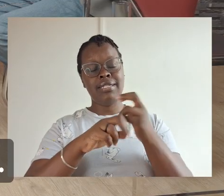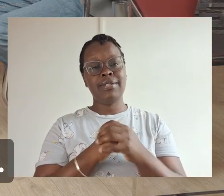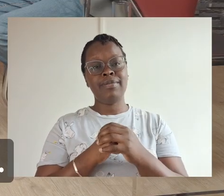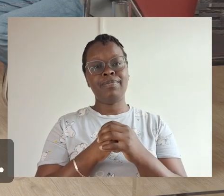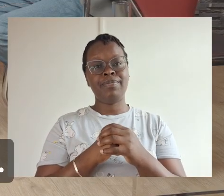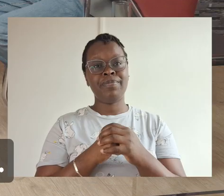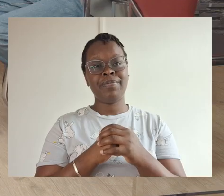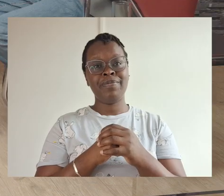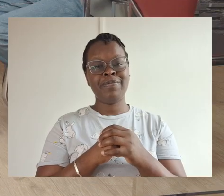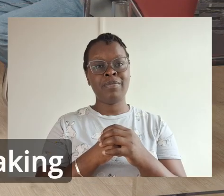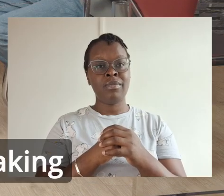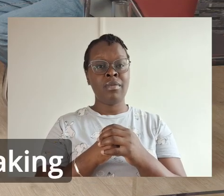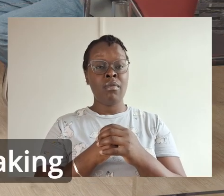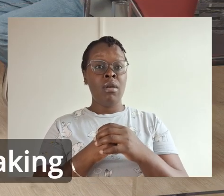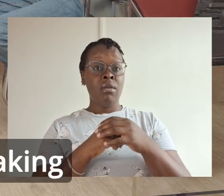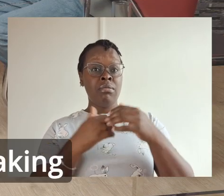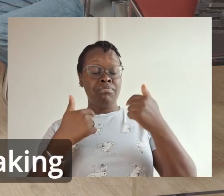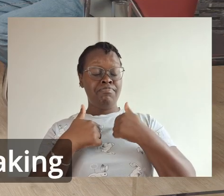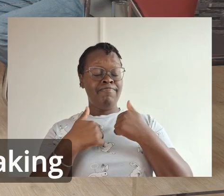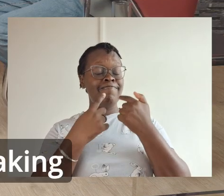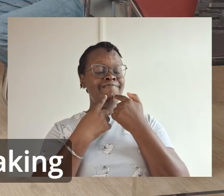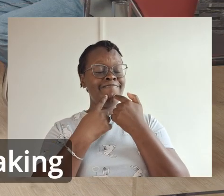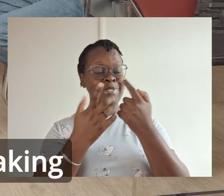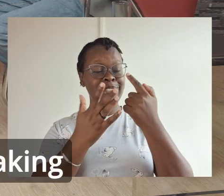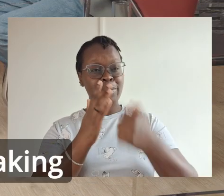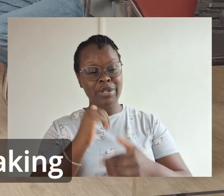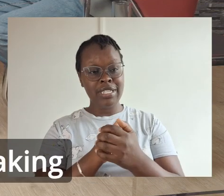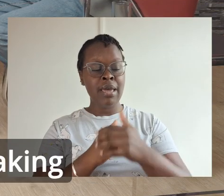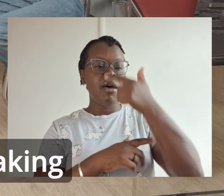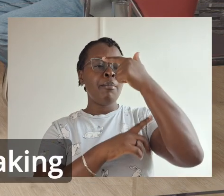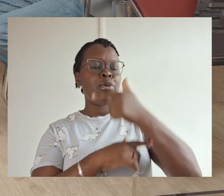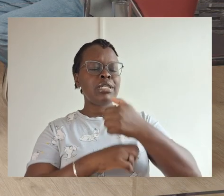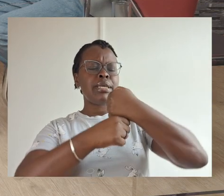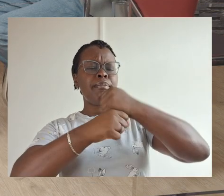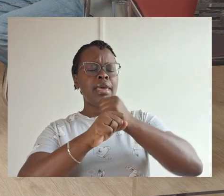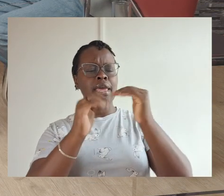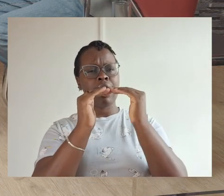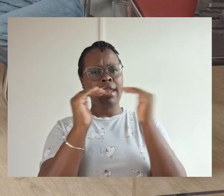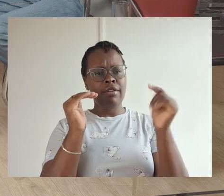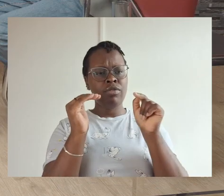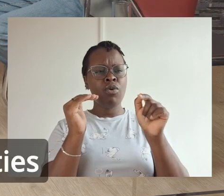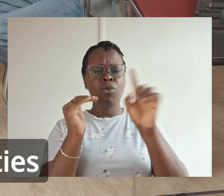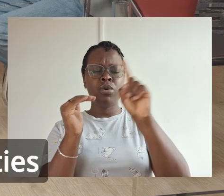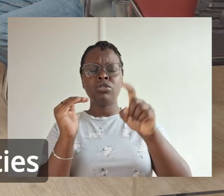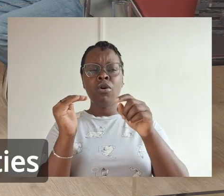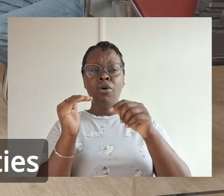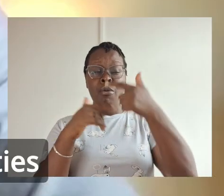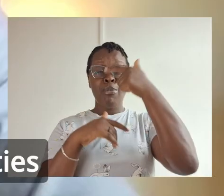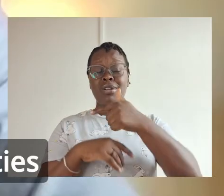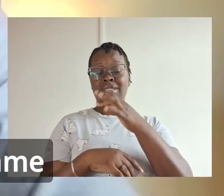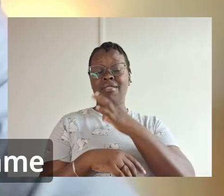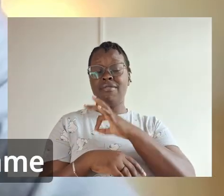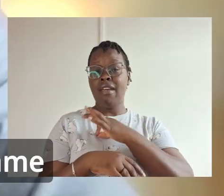refugees. Yeah, the incumbent policy. So what I'm saying is, as at policy making level, is the policy favoring the